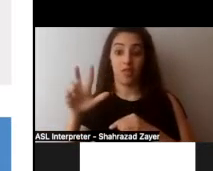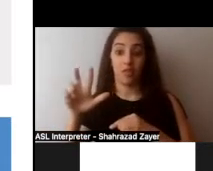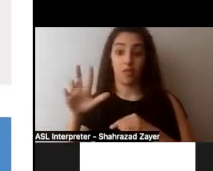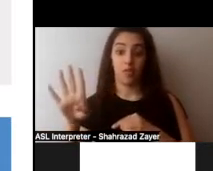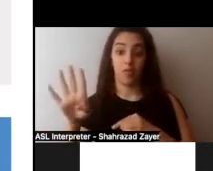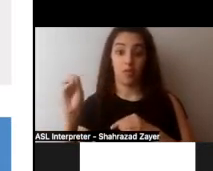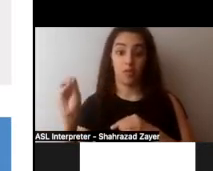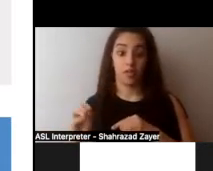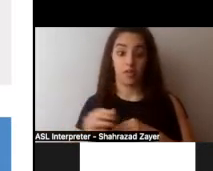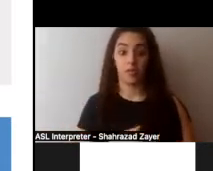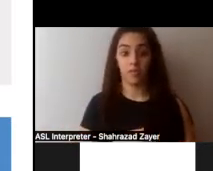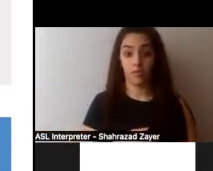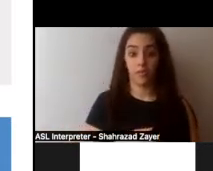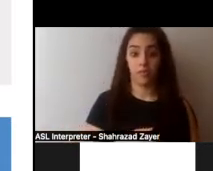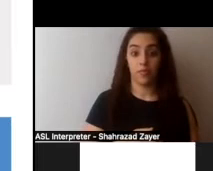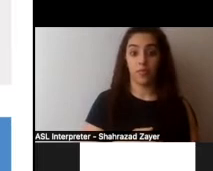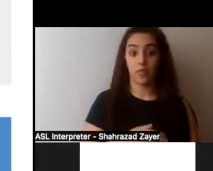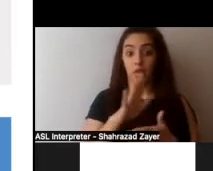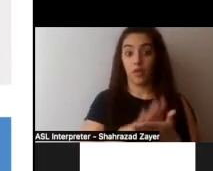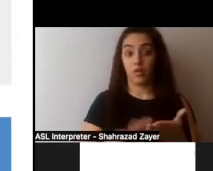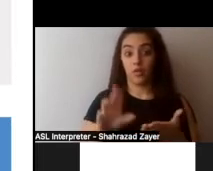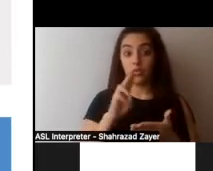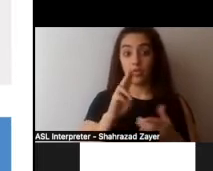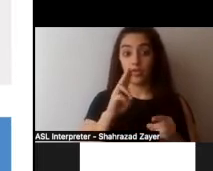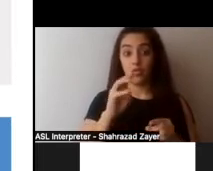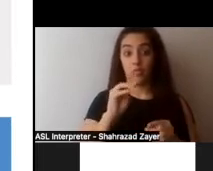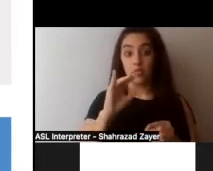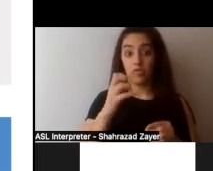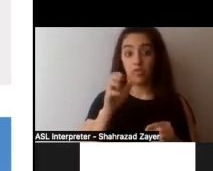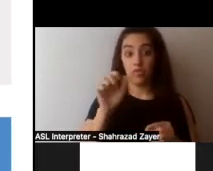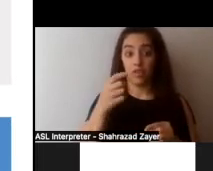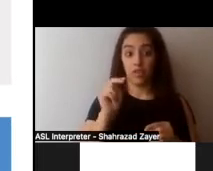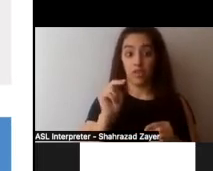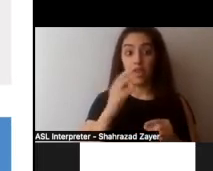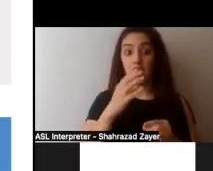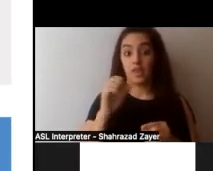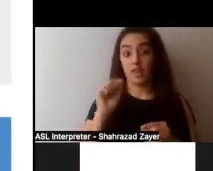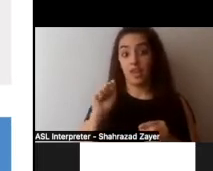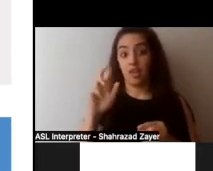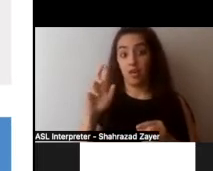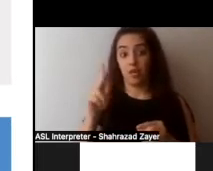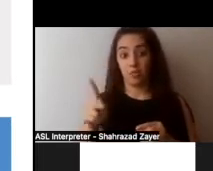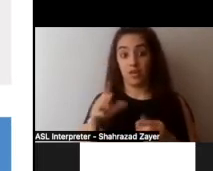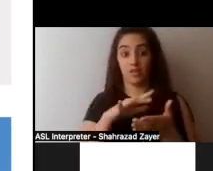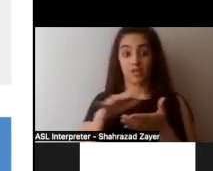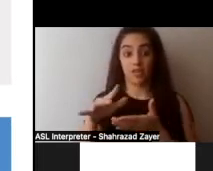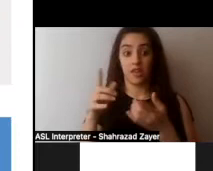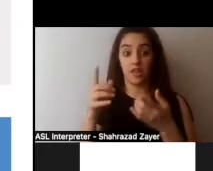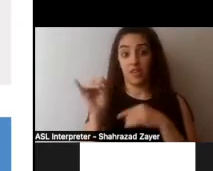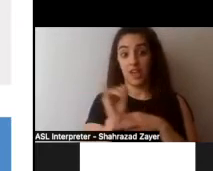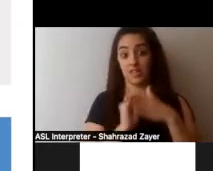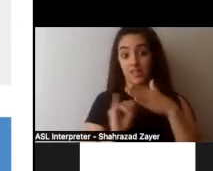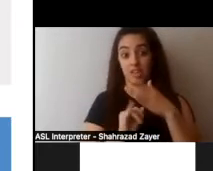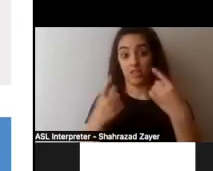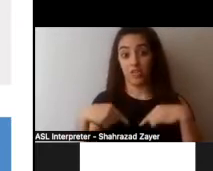A University of Michigan and AARP study on isolation during COVID found that feelings of isolation